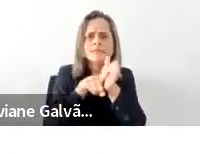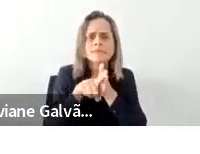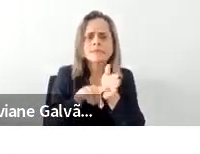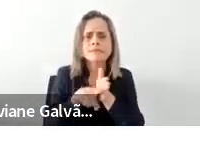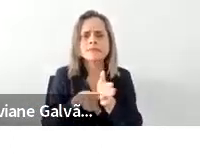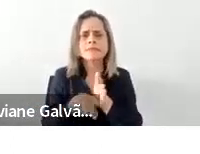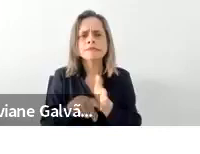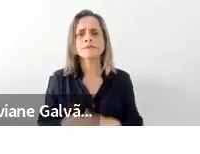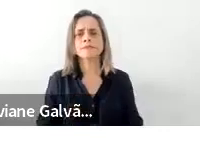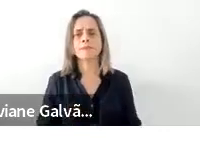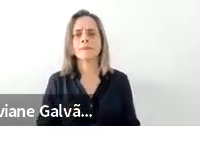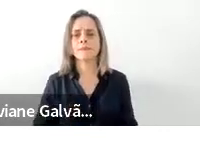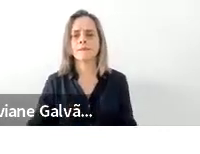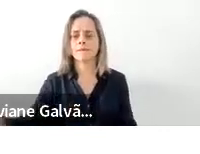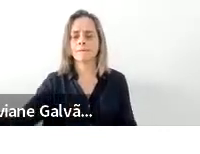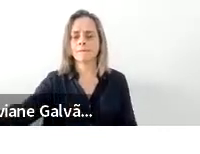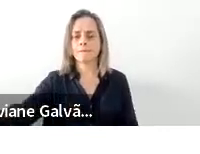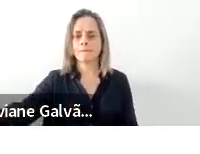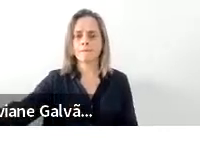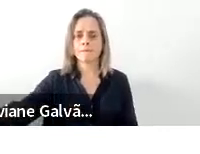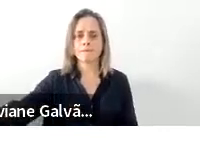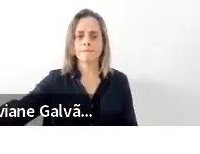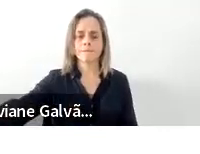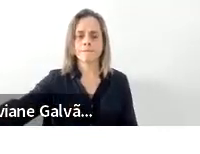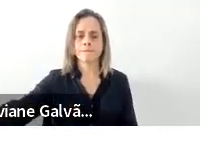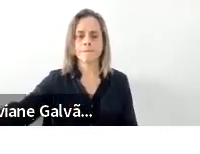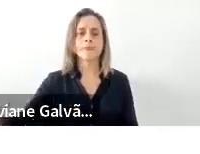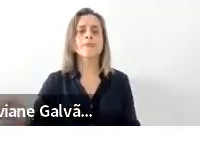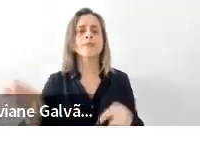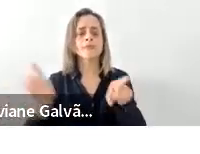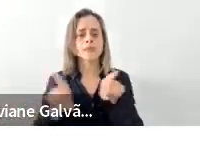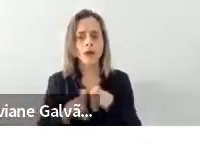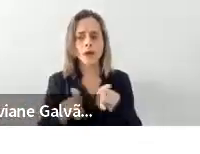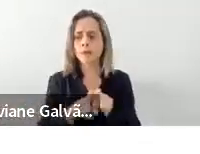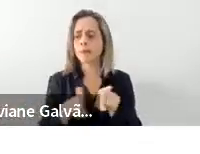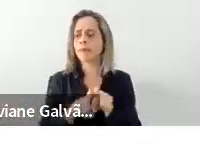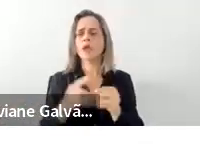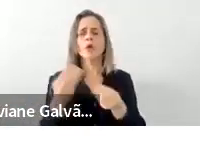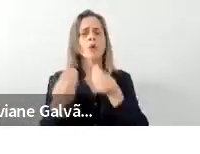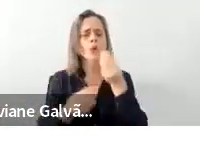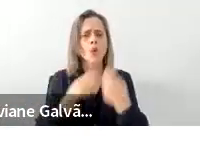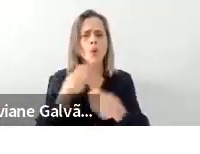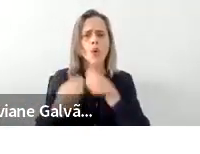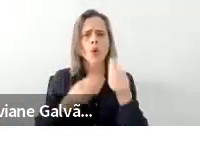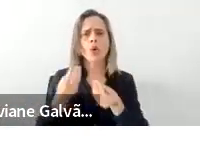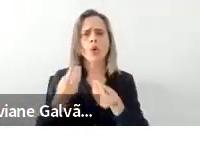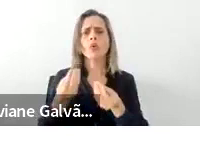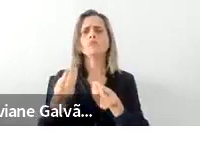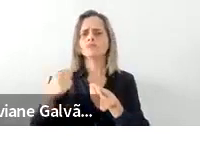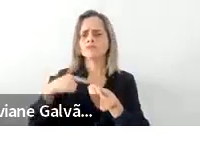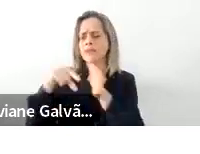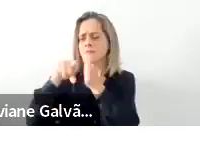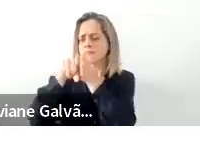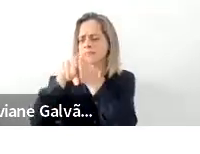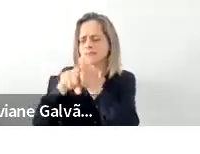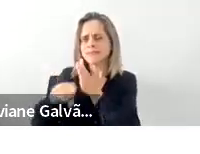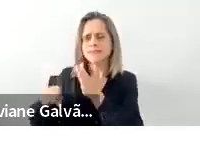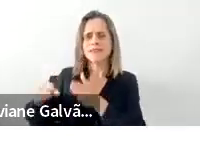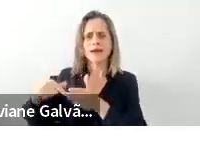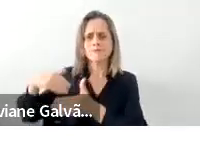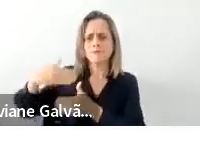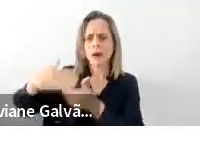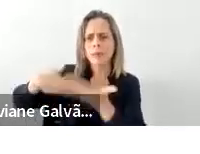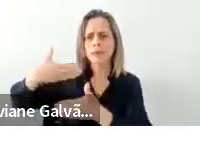its promise, and at the same time, its haste, its contradictions, its